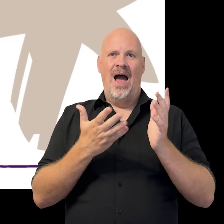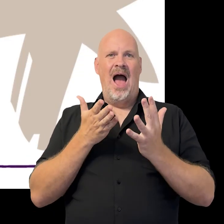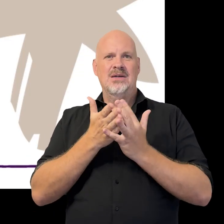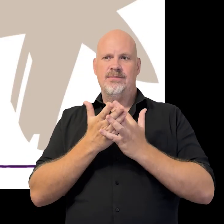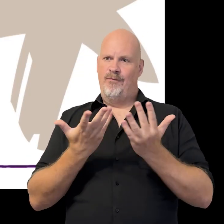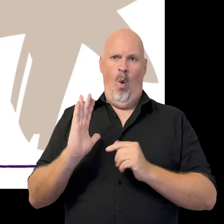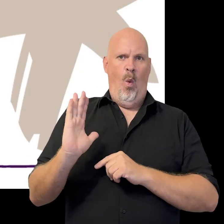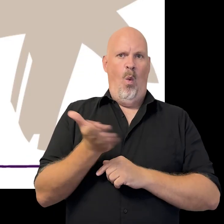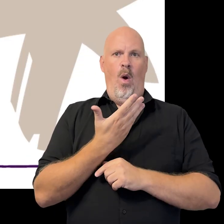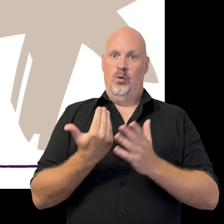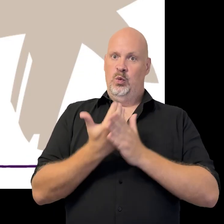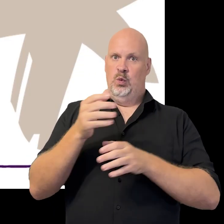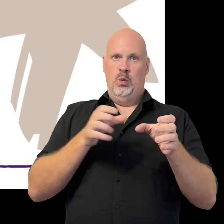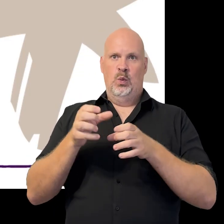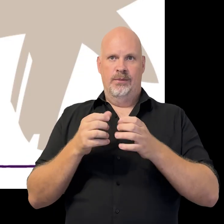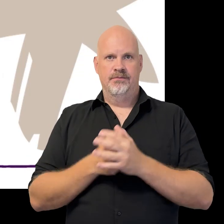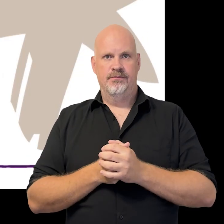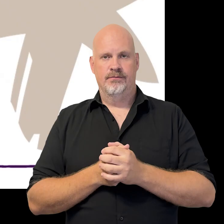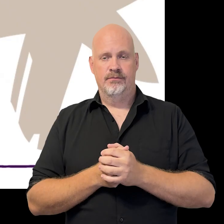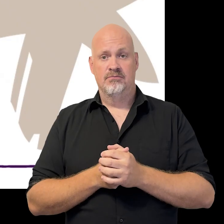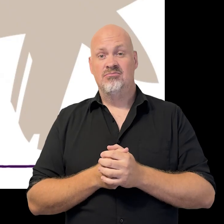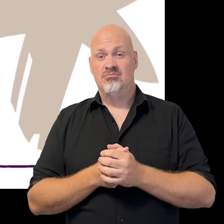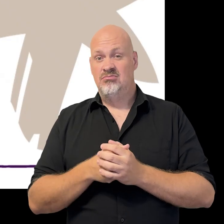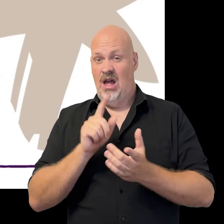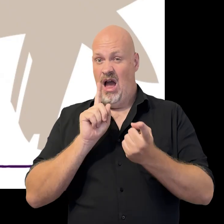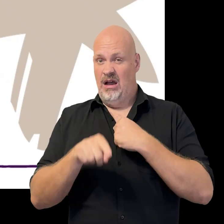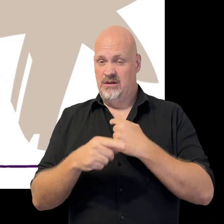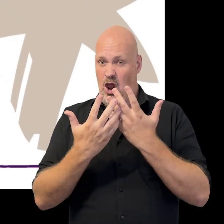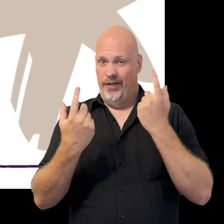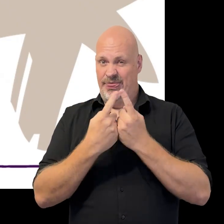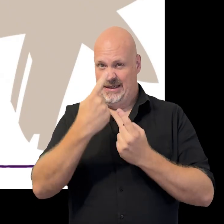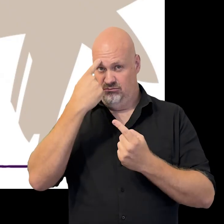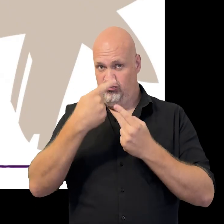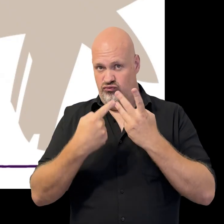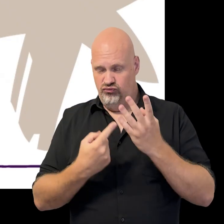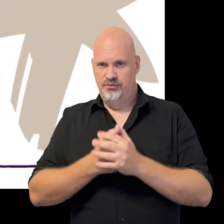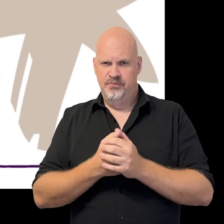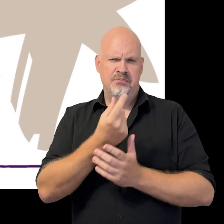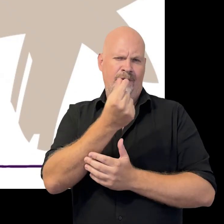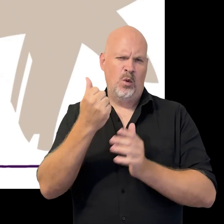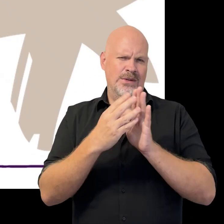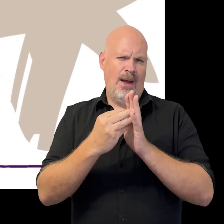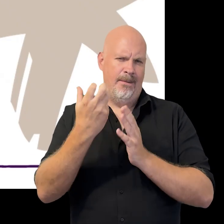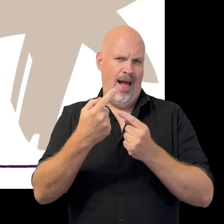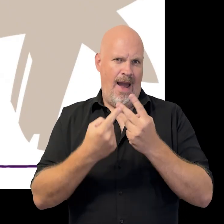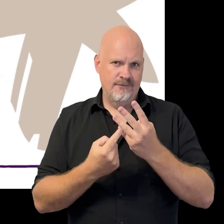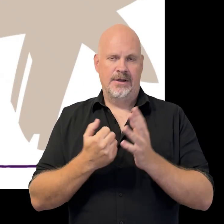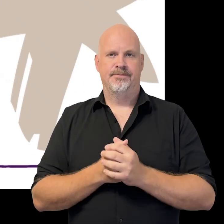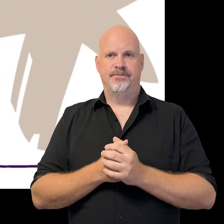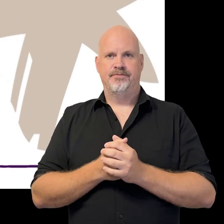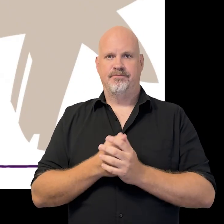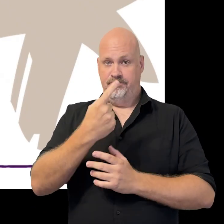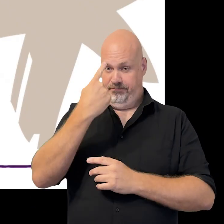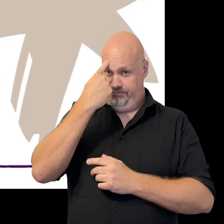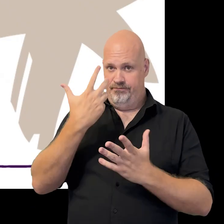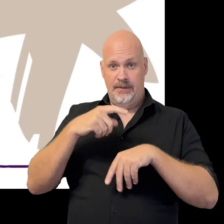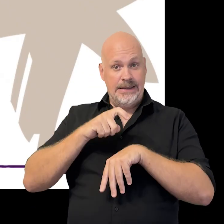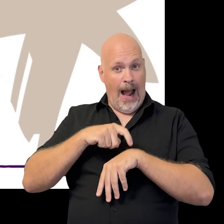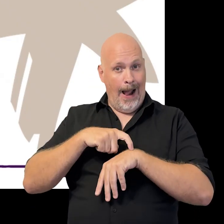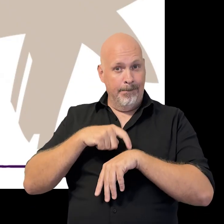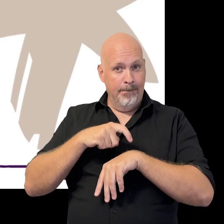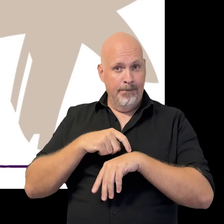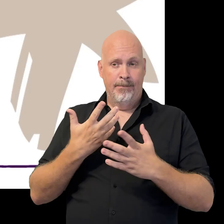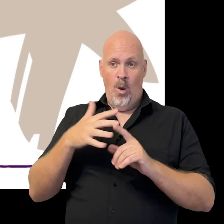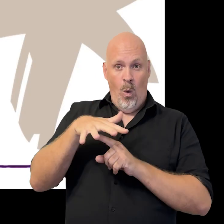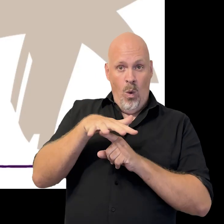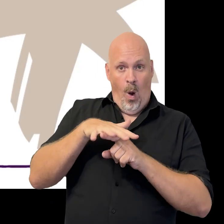considered what the findings are and the implications of those findings for the research organisation. Make sure